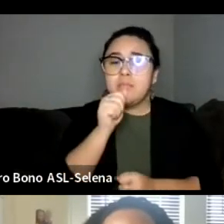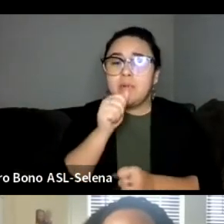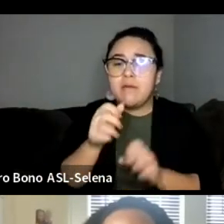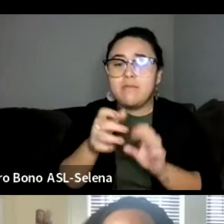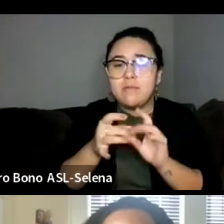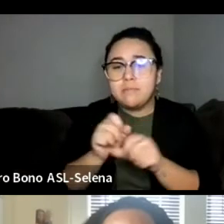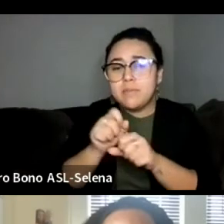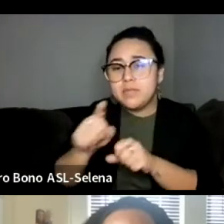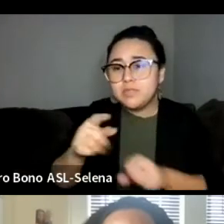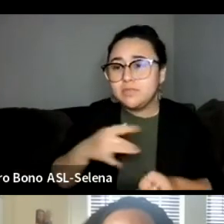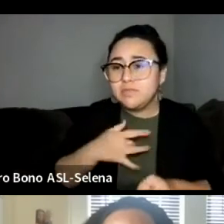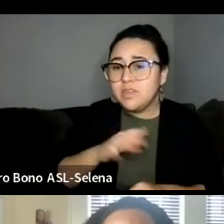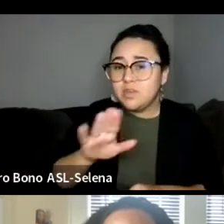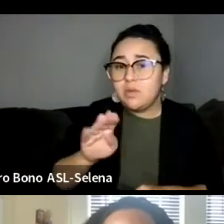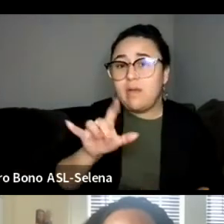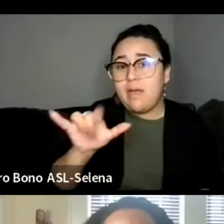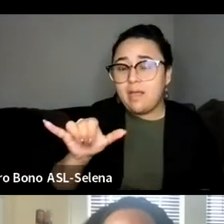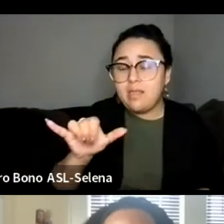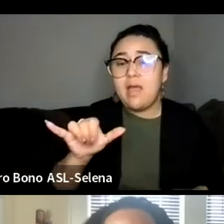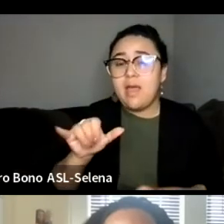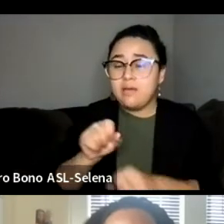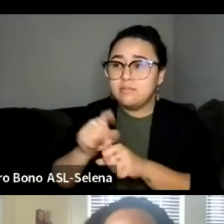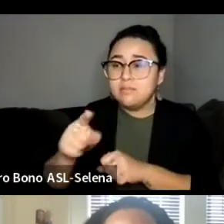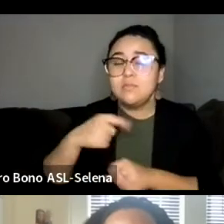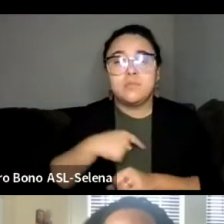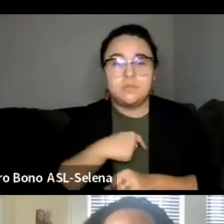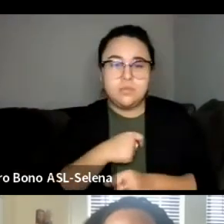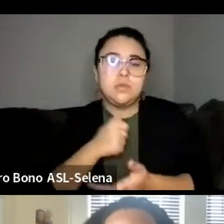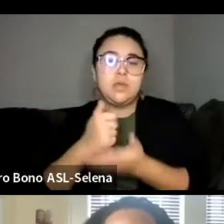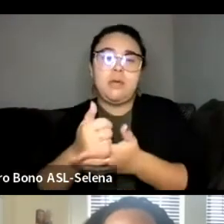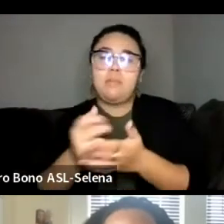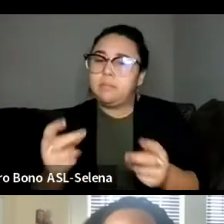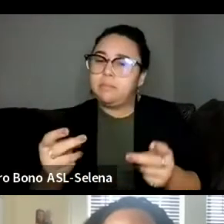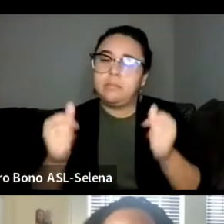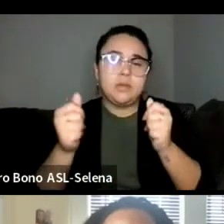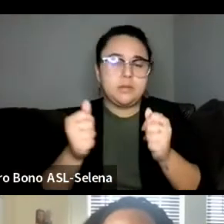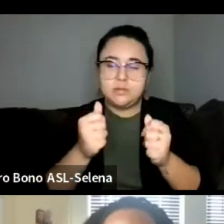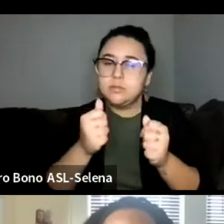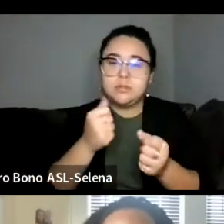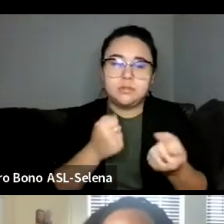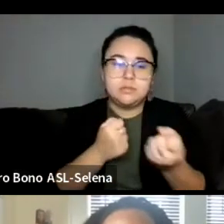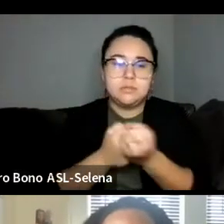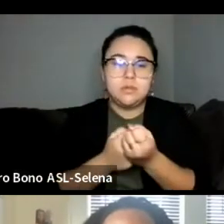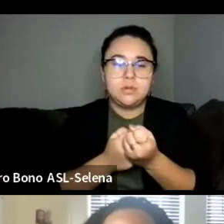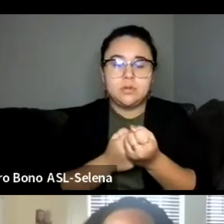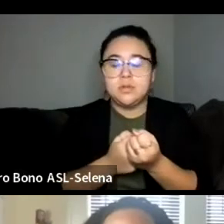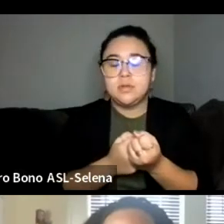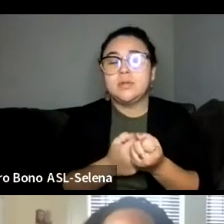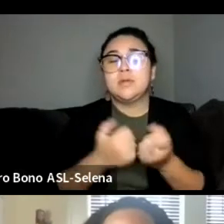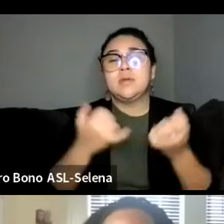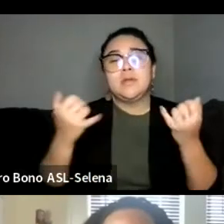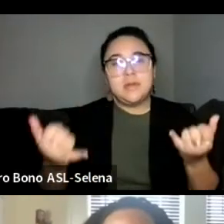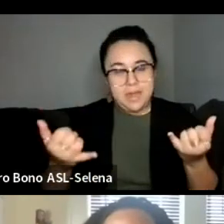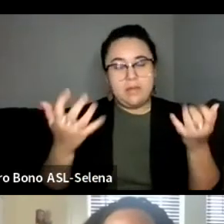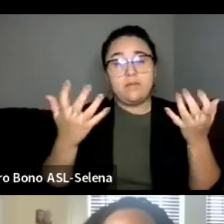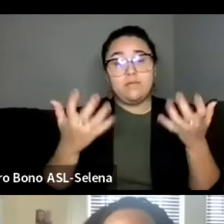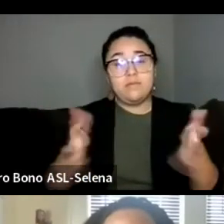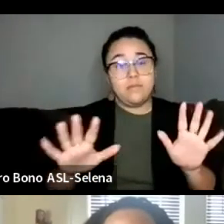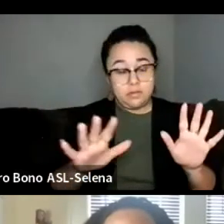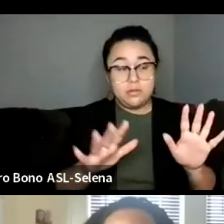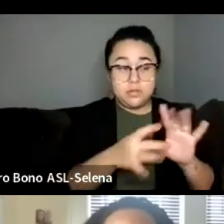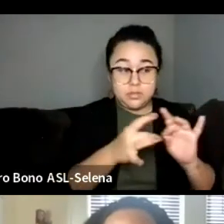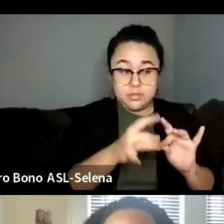in the space, and we're happy to engage immediately. So that is my absolute pleasure to